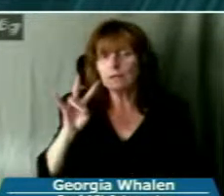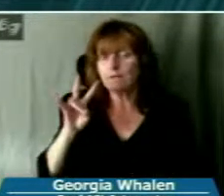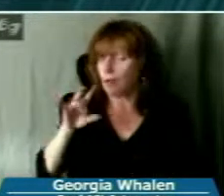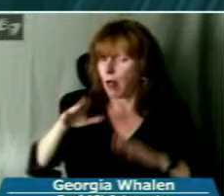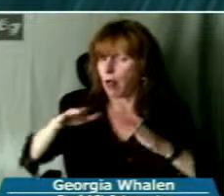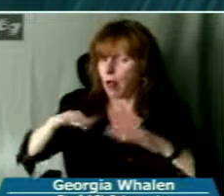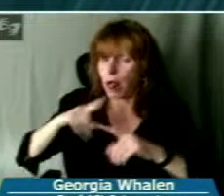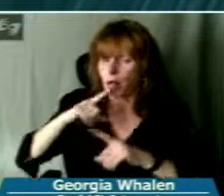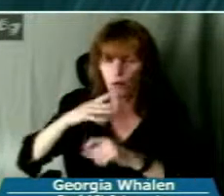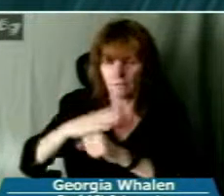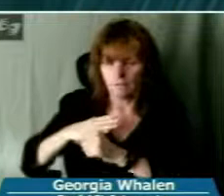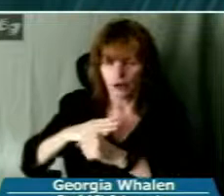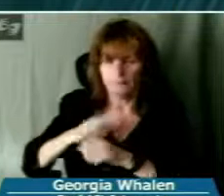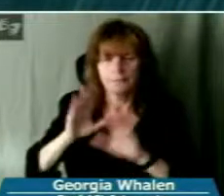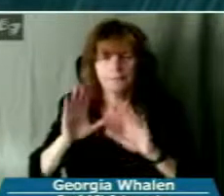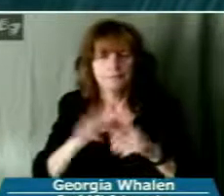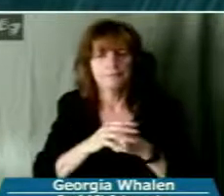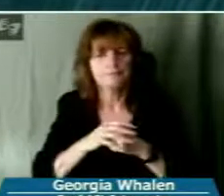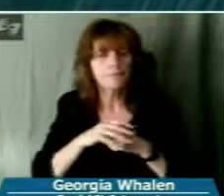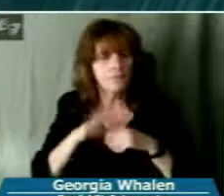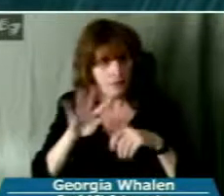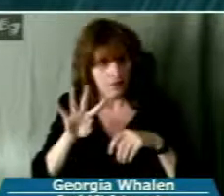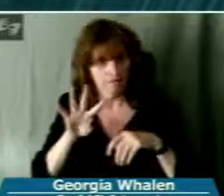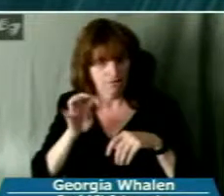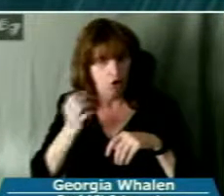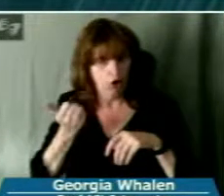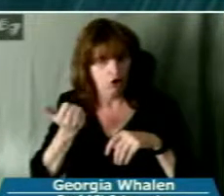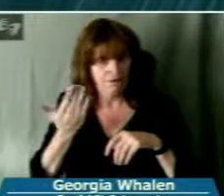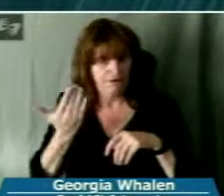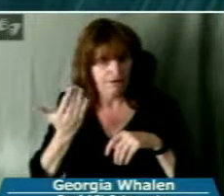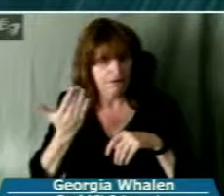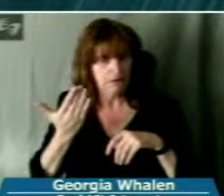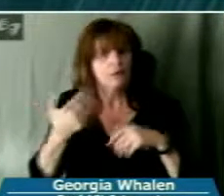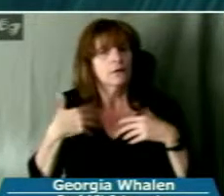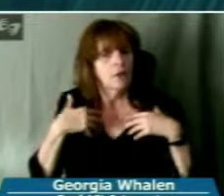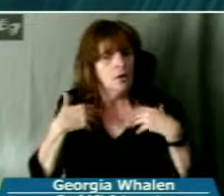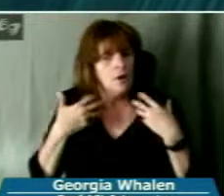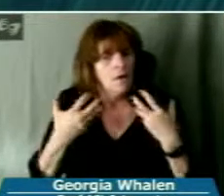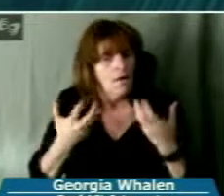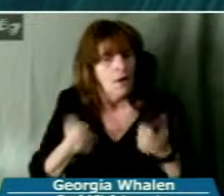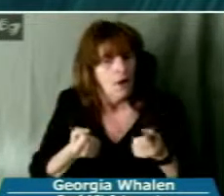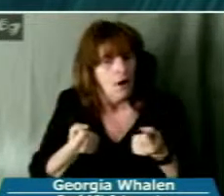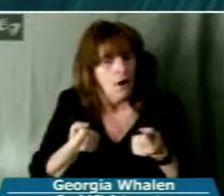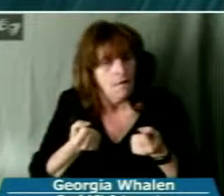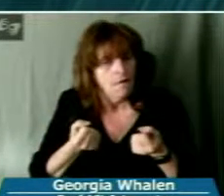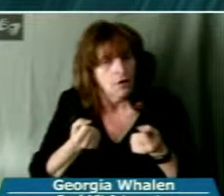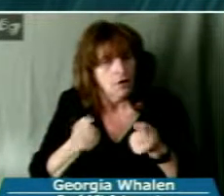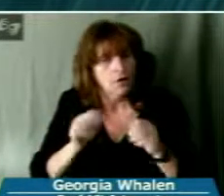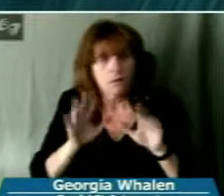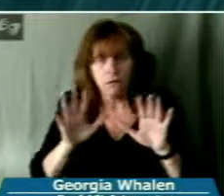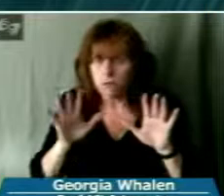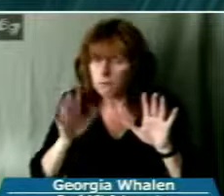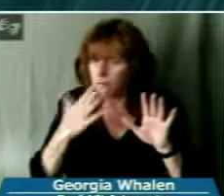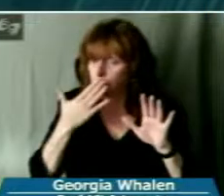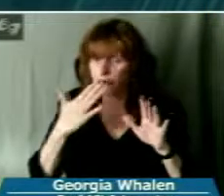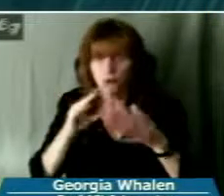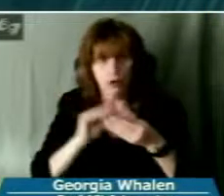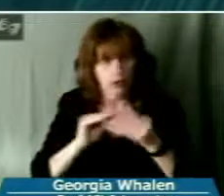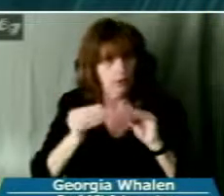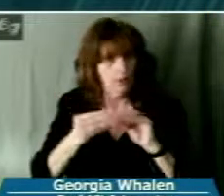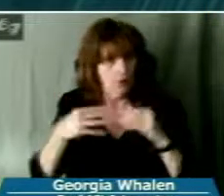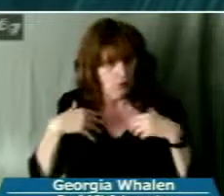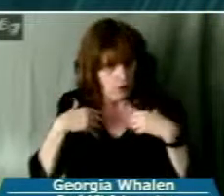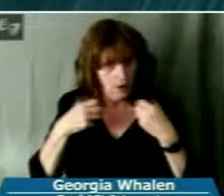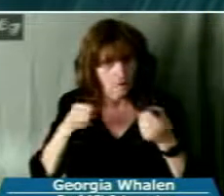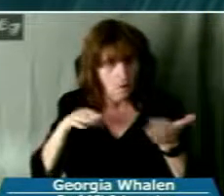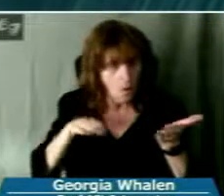those 613, 415 of them or 68% are resolved. And that's a very good number. We want to keep seeing that climb as we